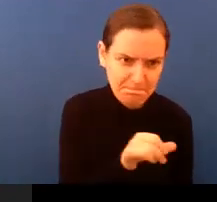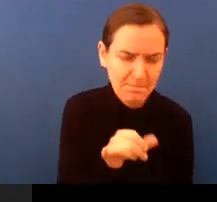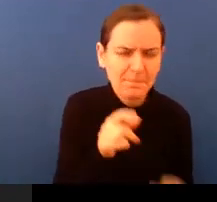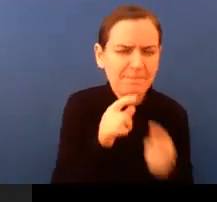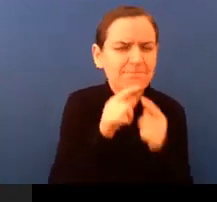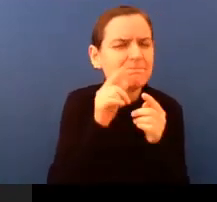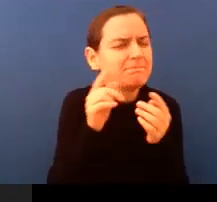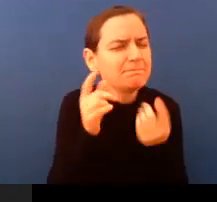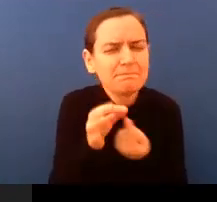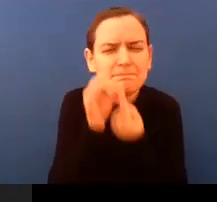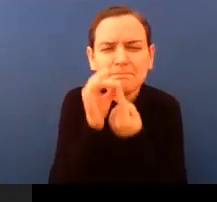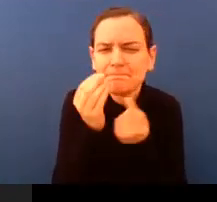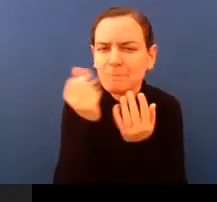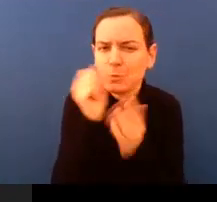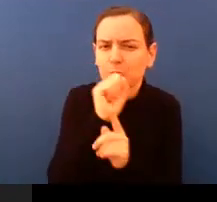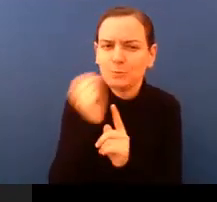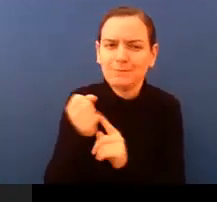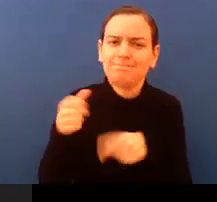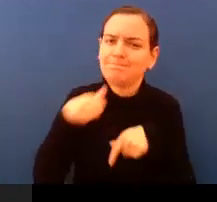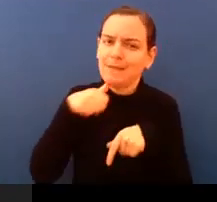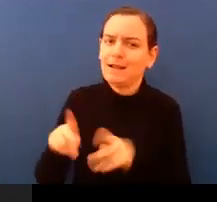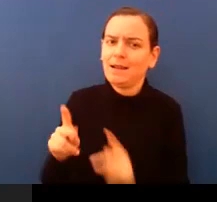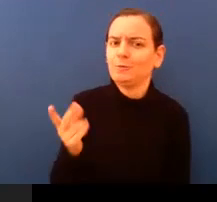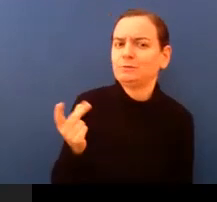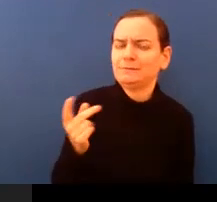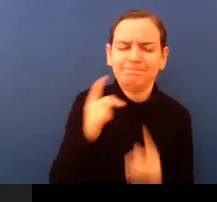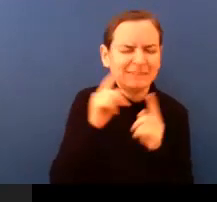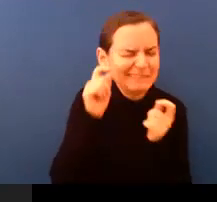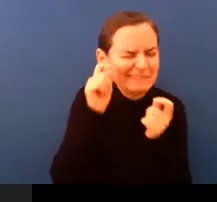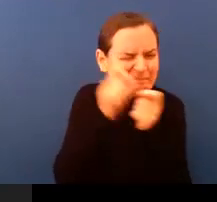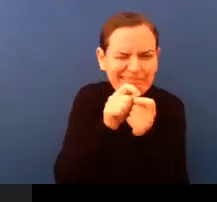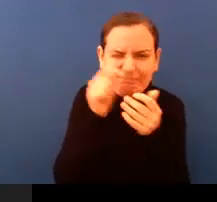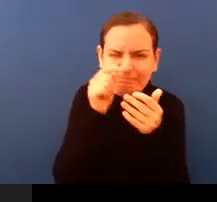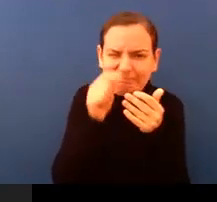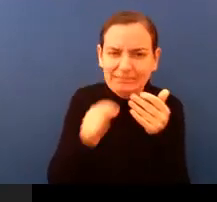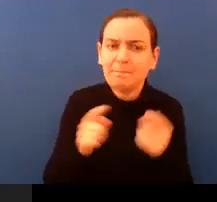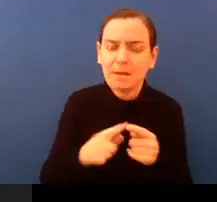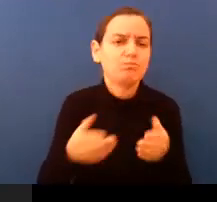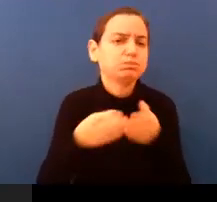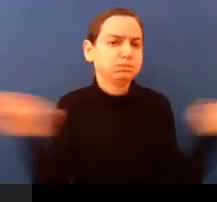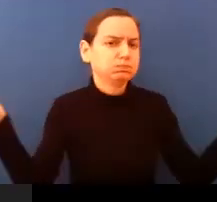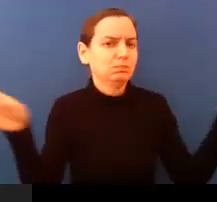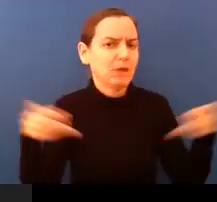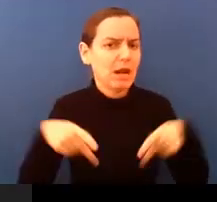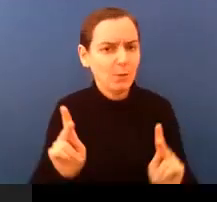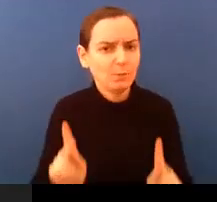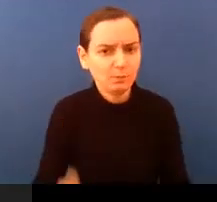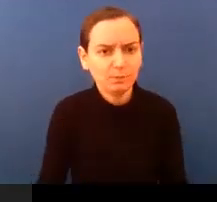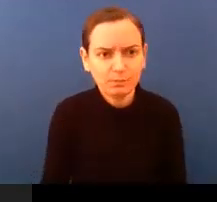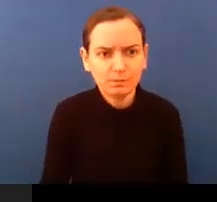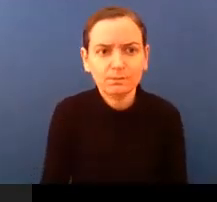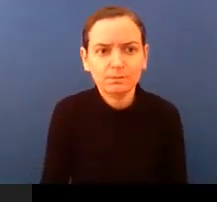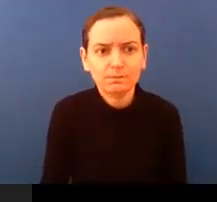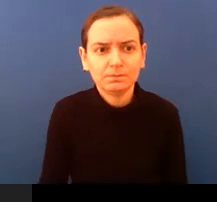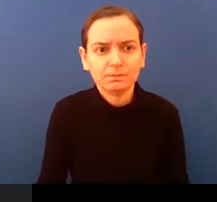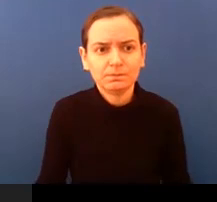until the dog is under control. It doesn't matter if it's a service dog or not. If it's not under control of the